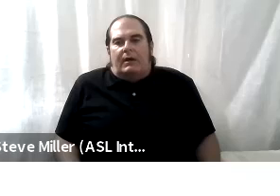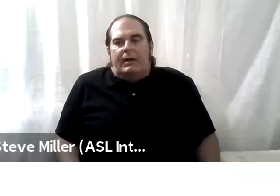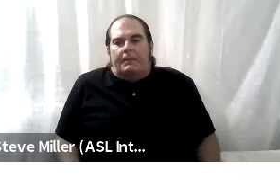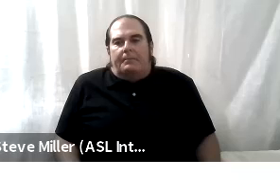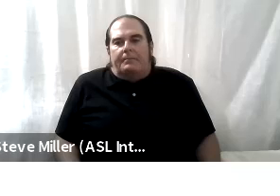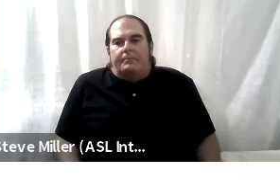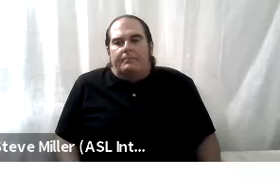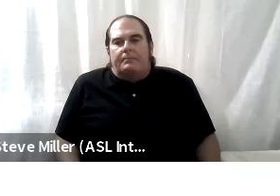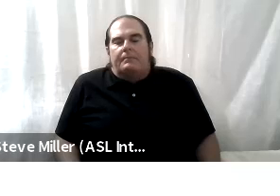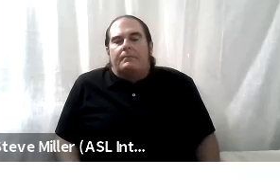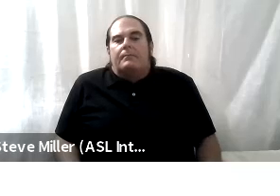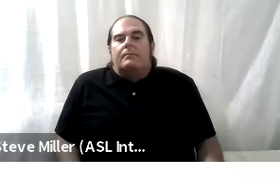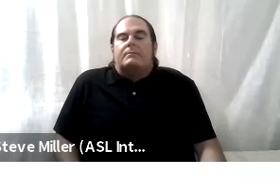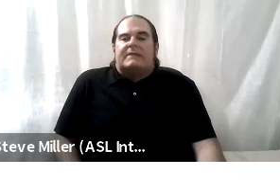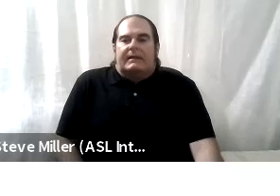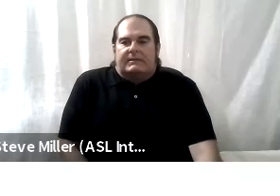the